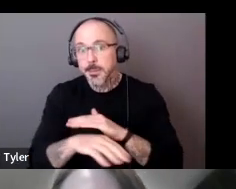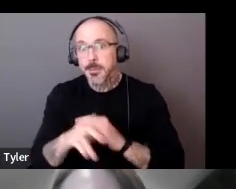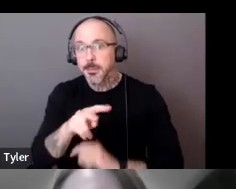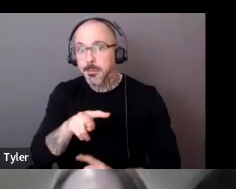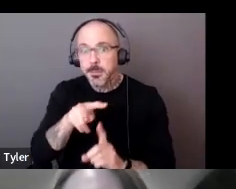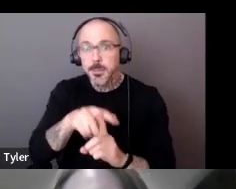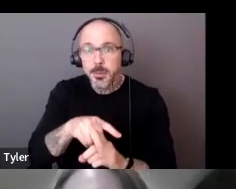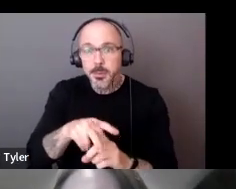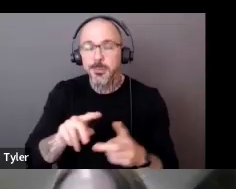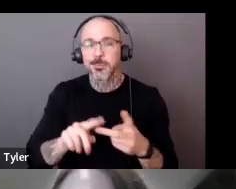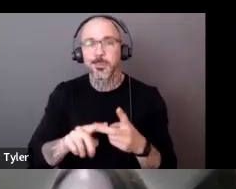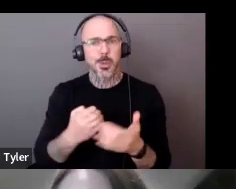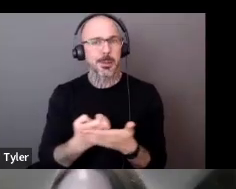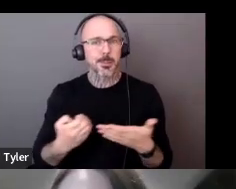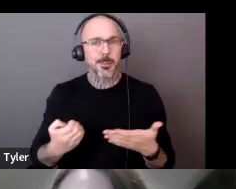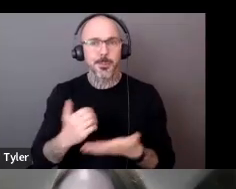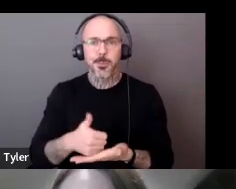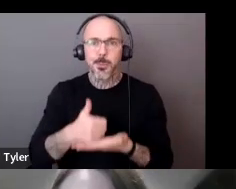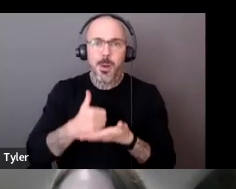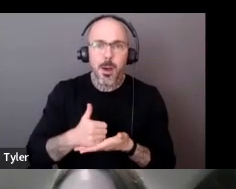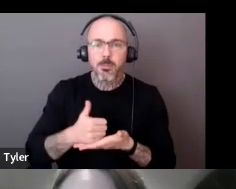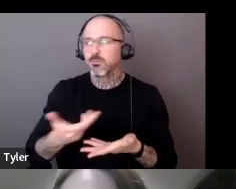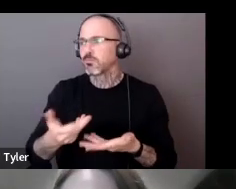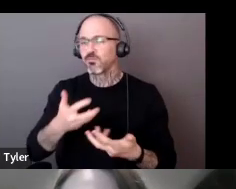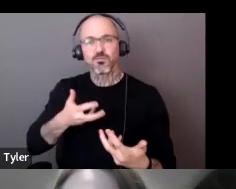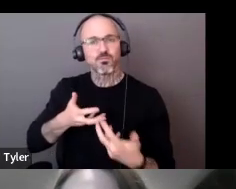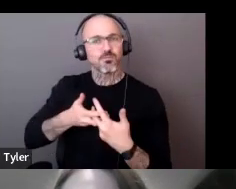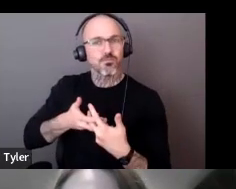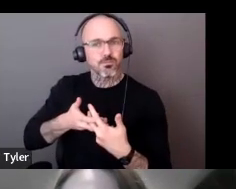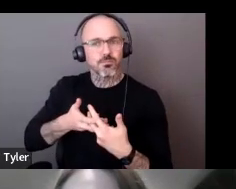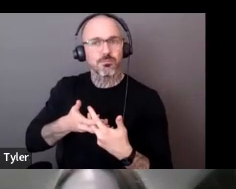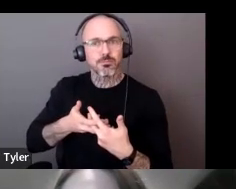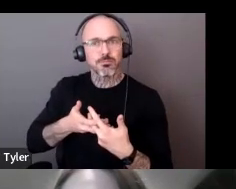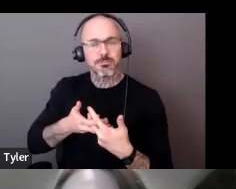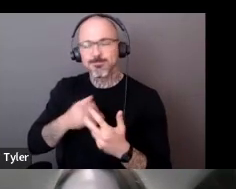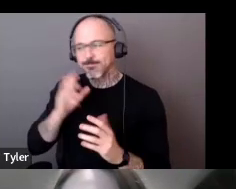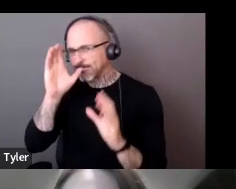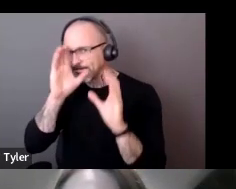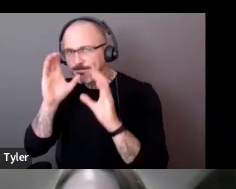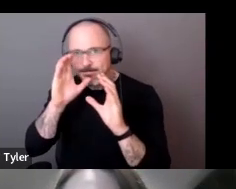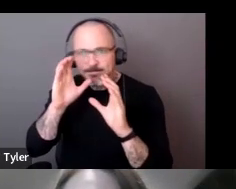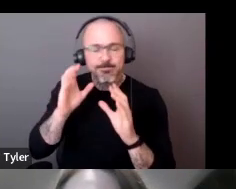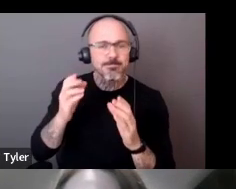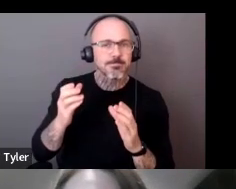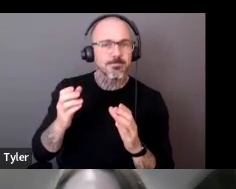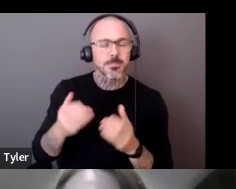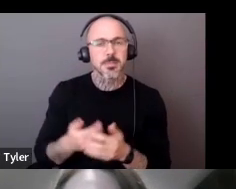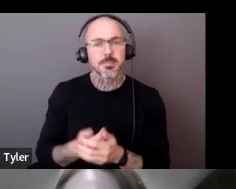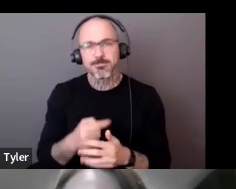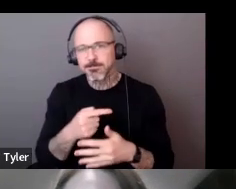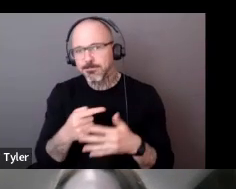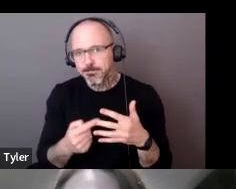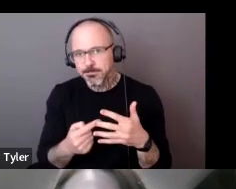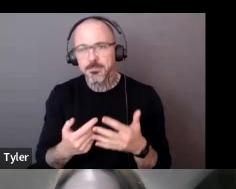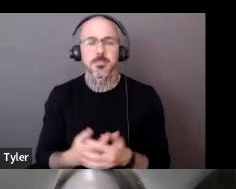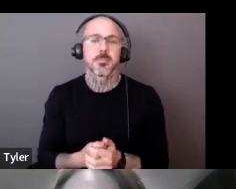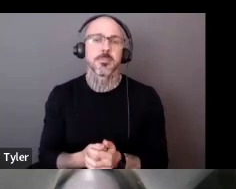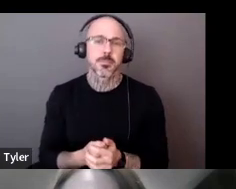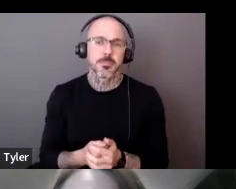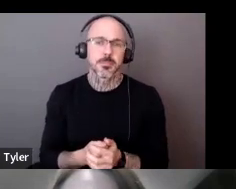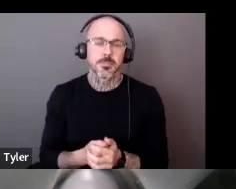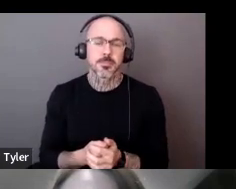adaptive equipment. So those are things that I think both members